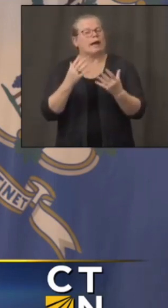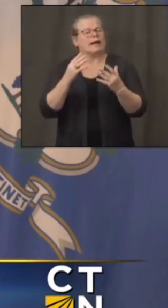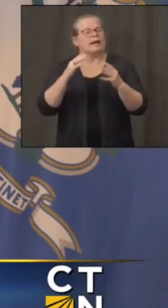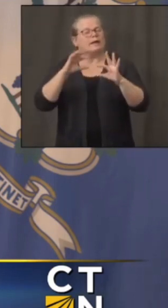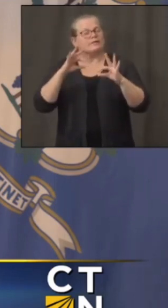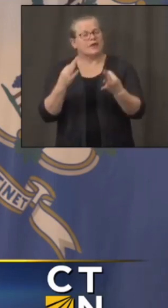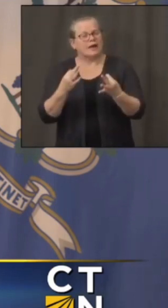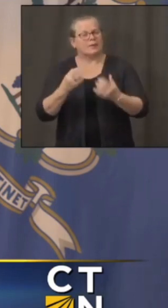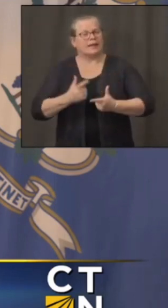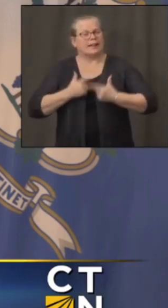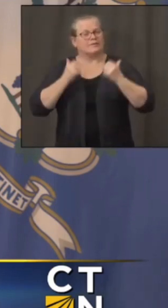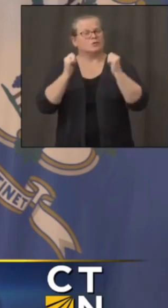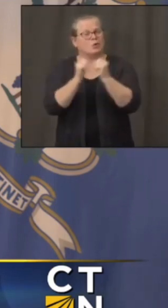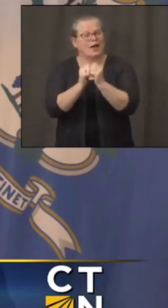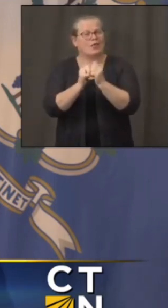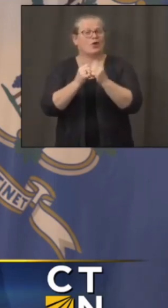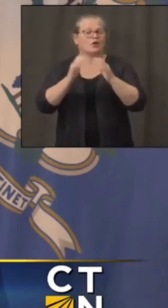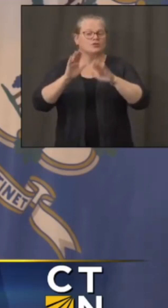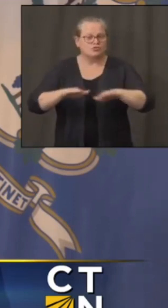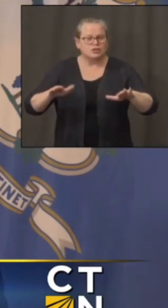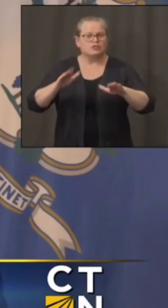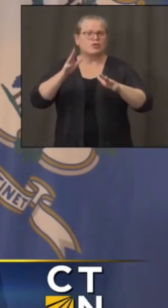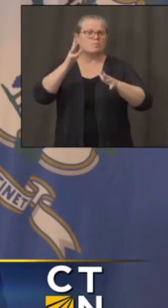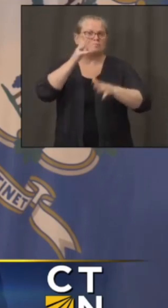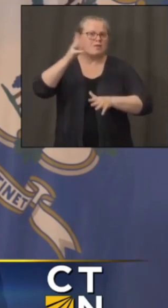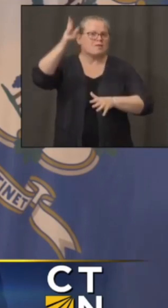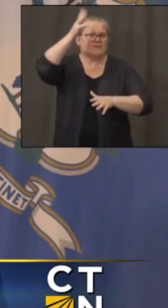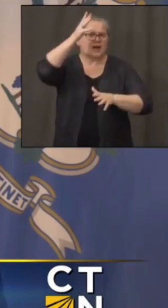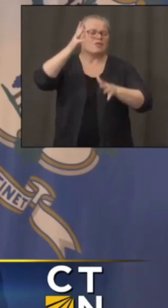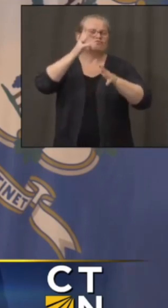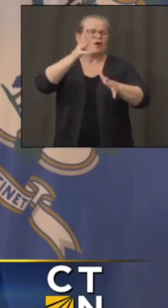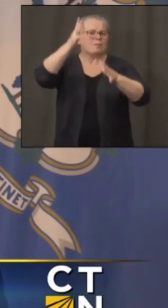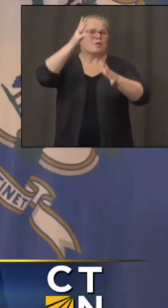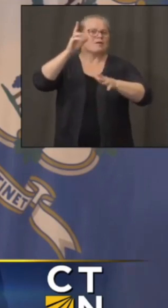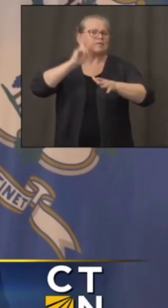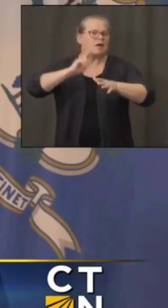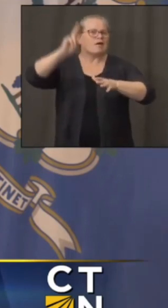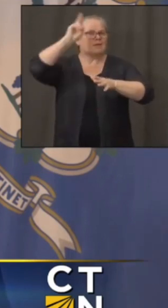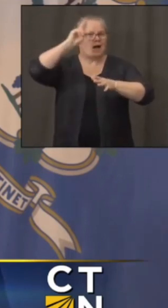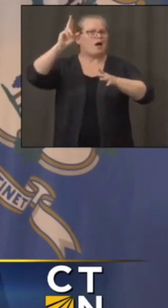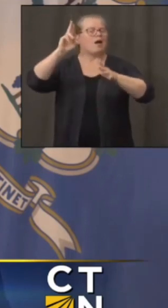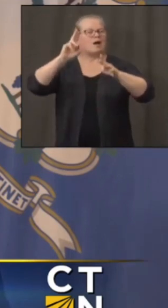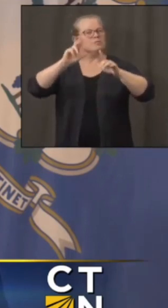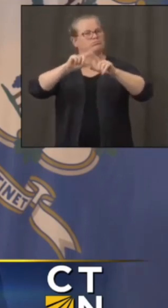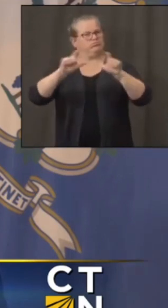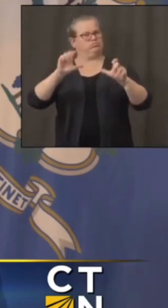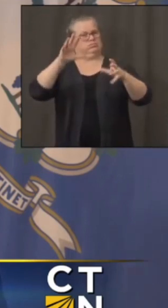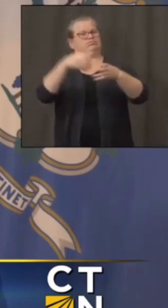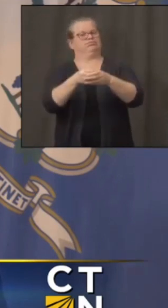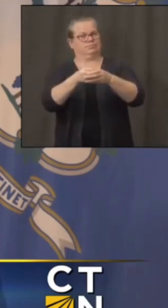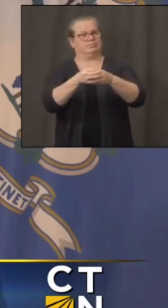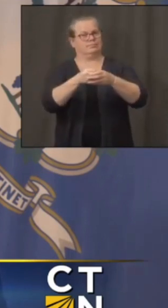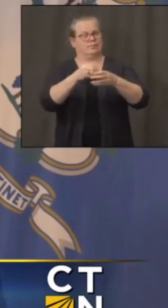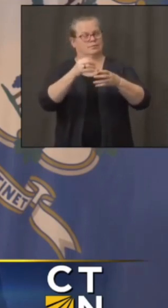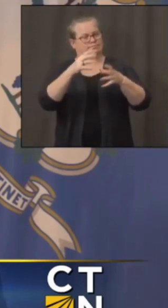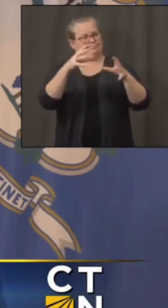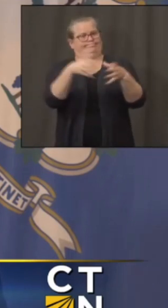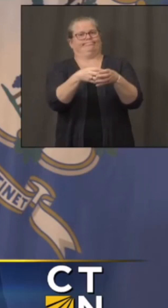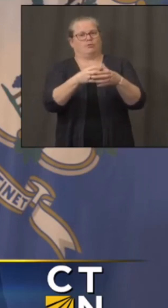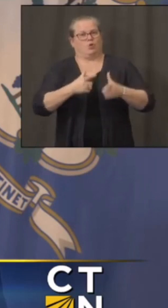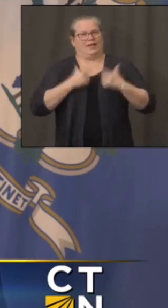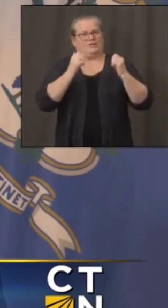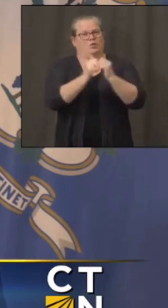we got there relatively early, and as I said before, the people not only got tested, but they also quarantined.